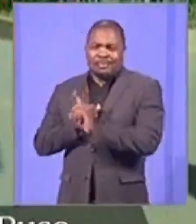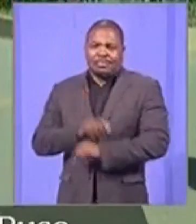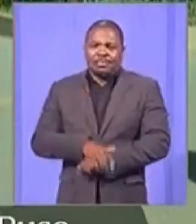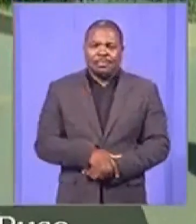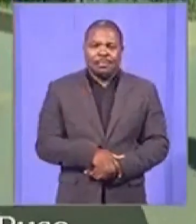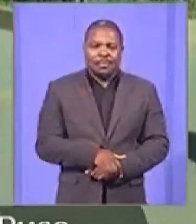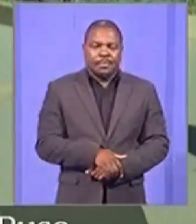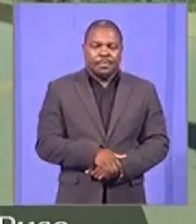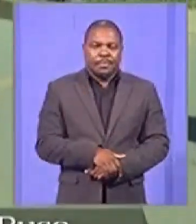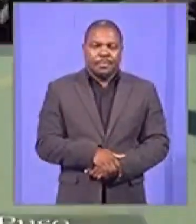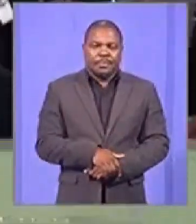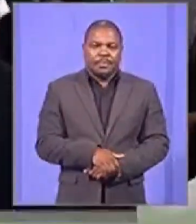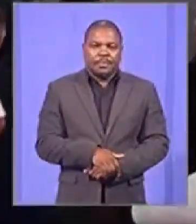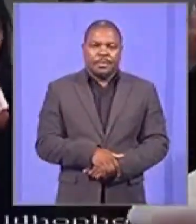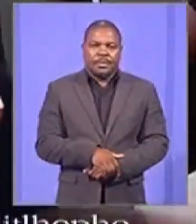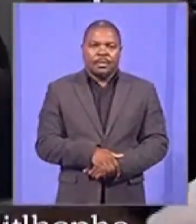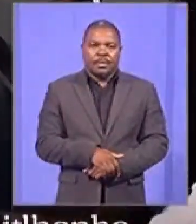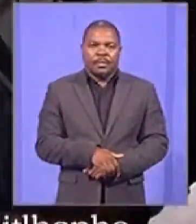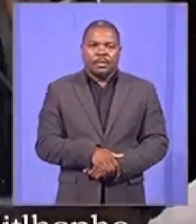metsesetoropo.